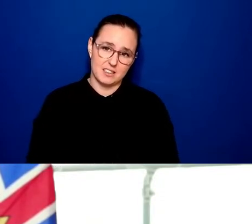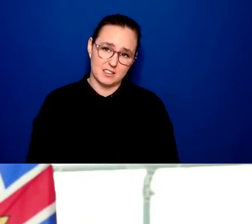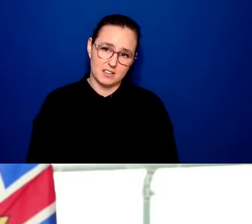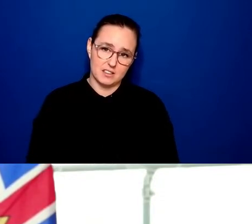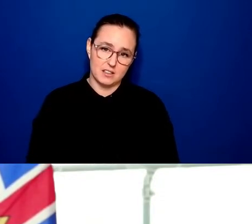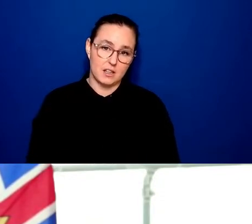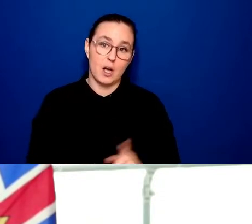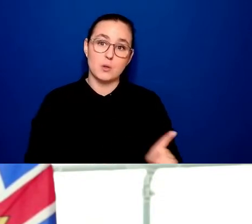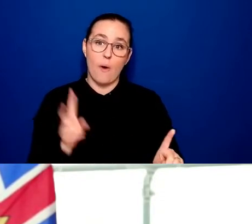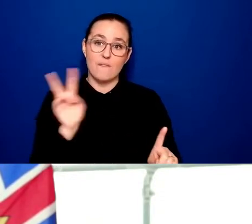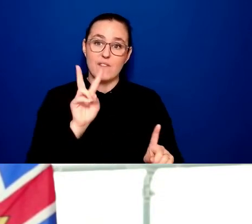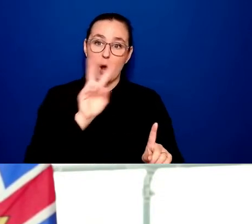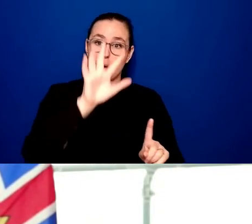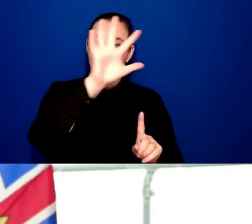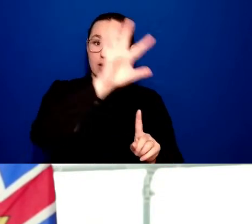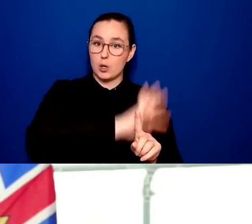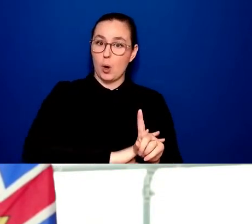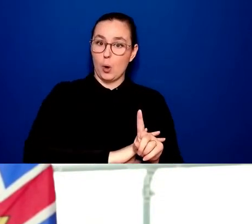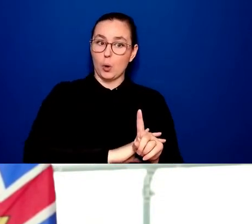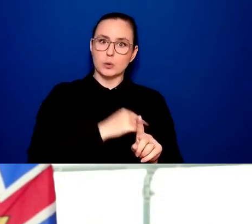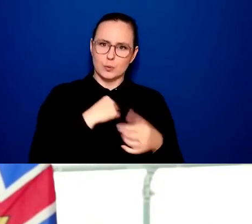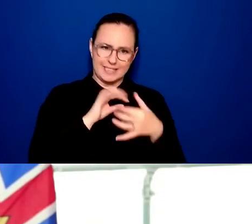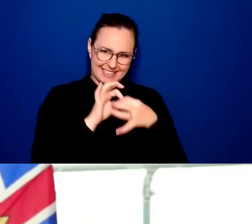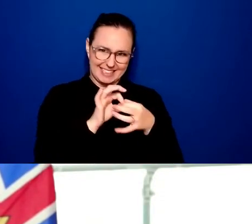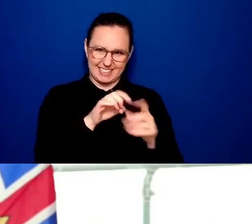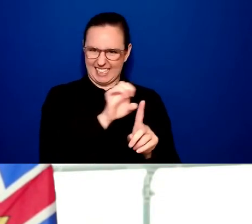service providers in the downtown east side. We're making